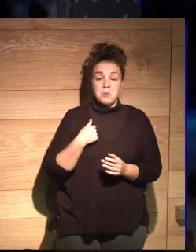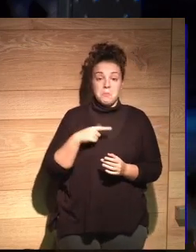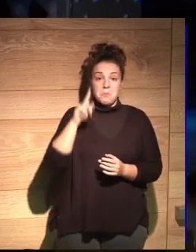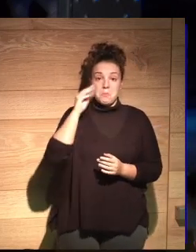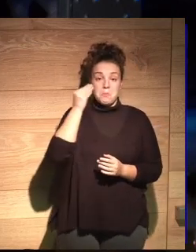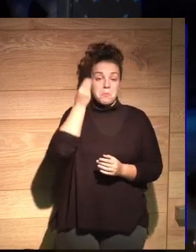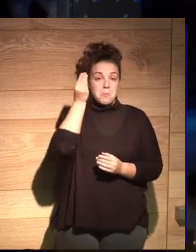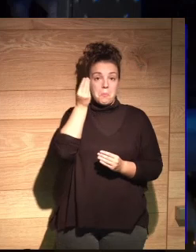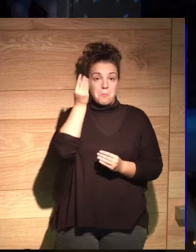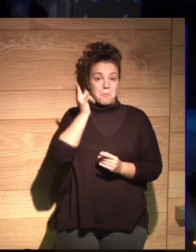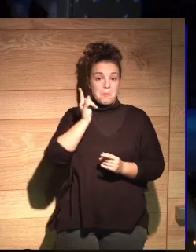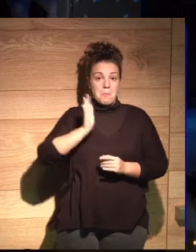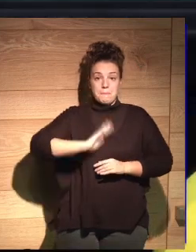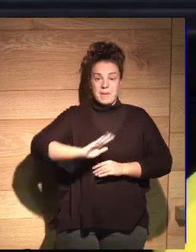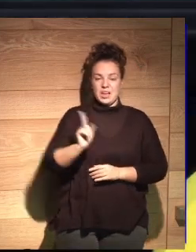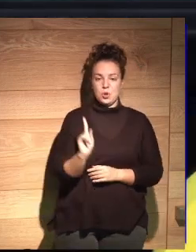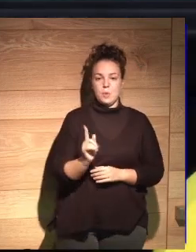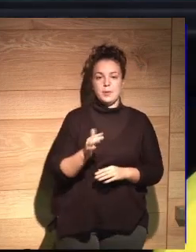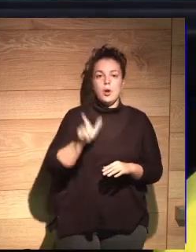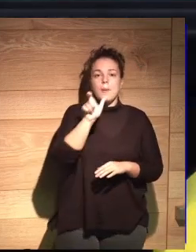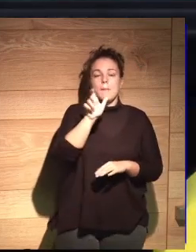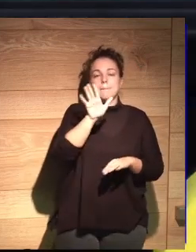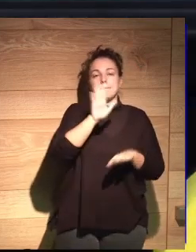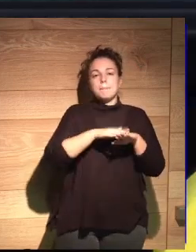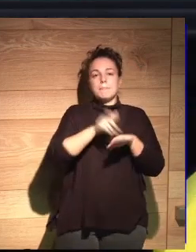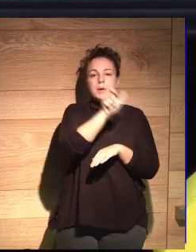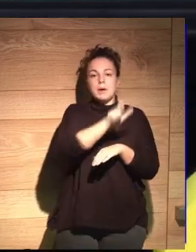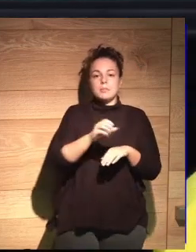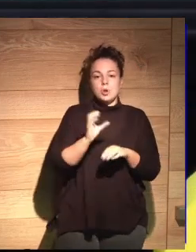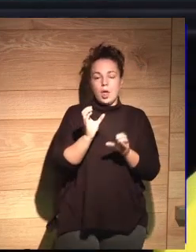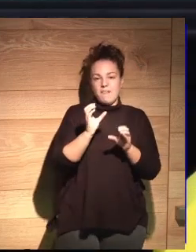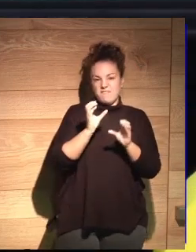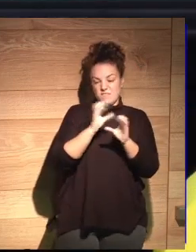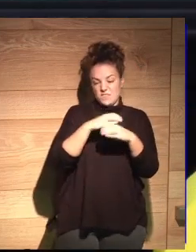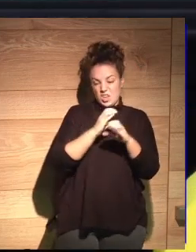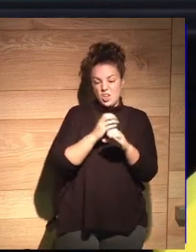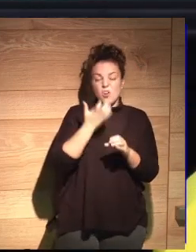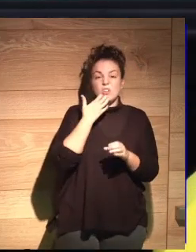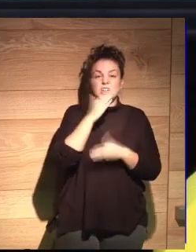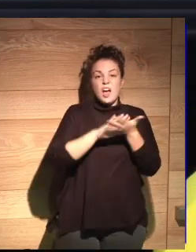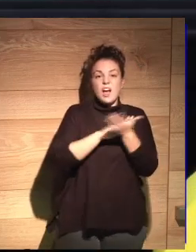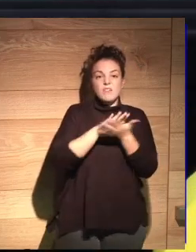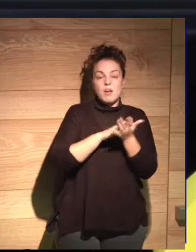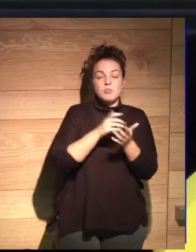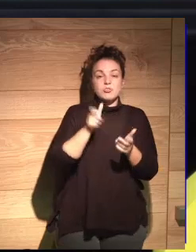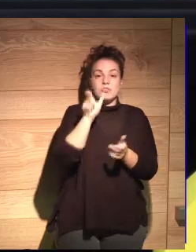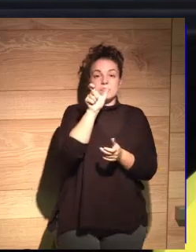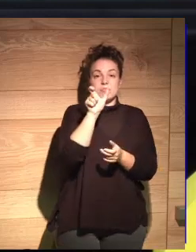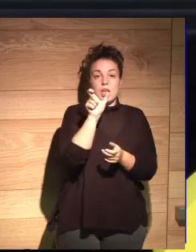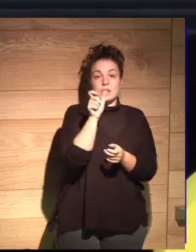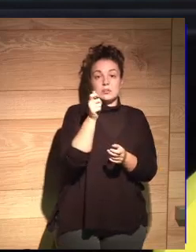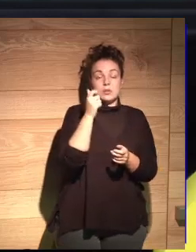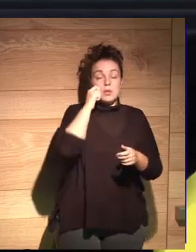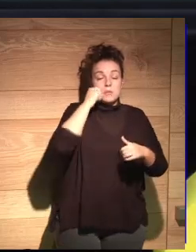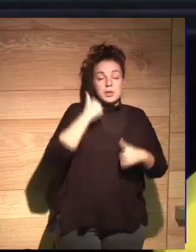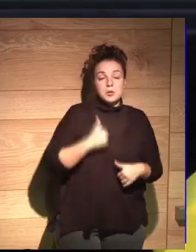So I don't disagree with any of that, but for a biologist, when you talk about changes in the human being, for